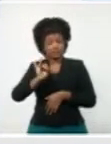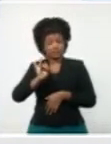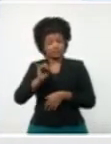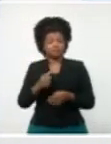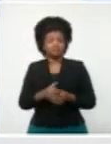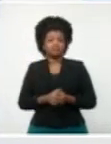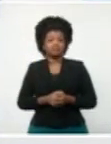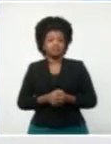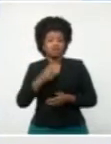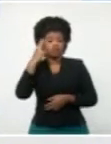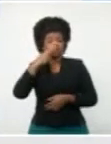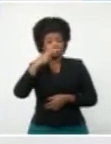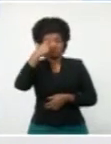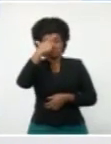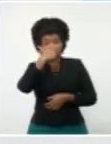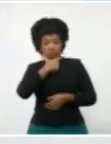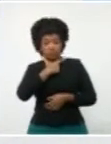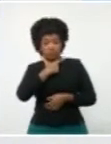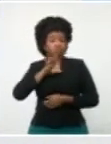0.97,